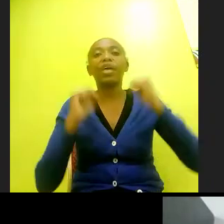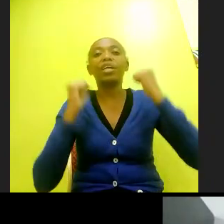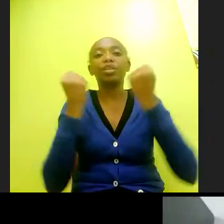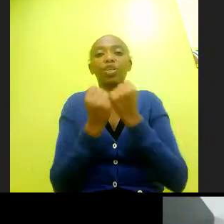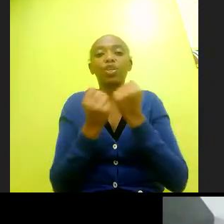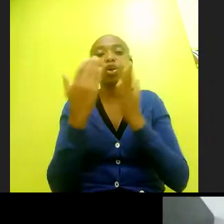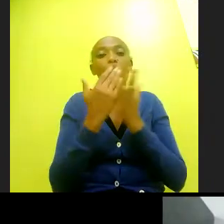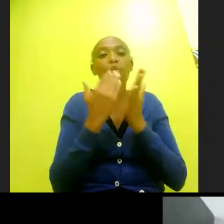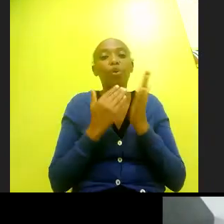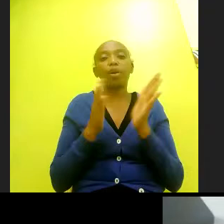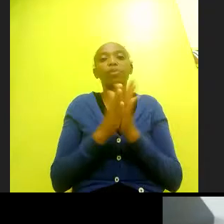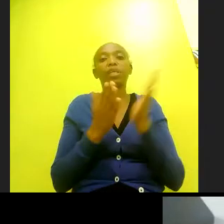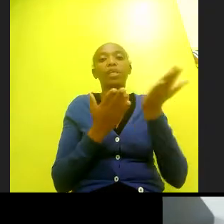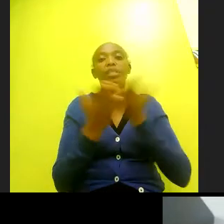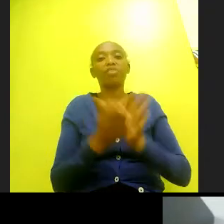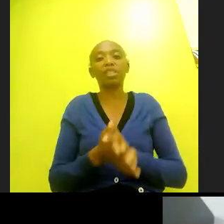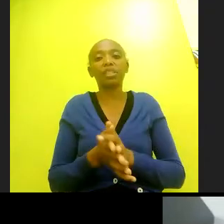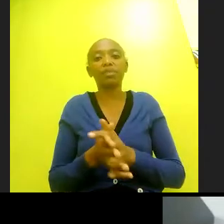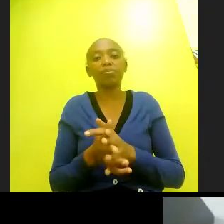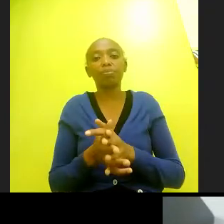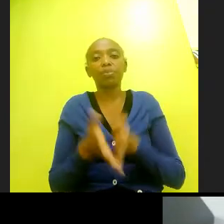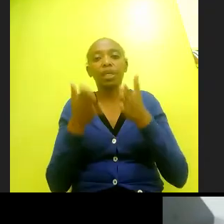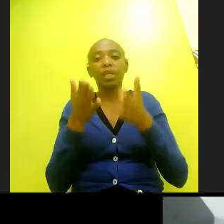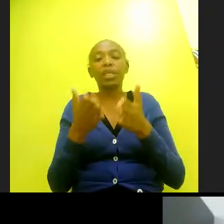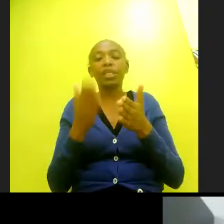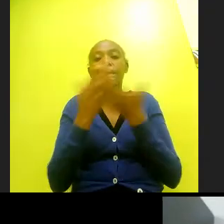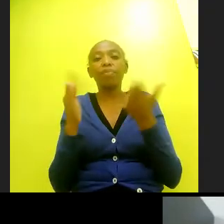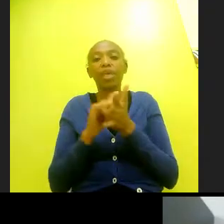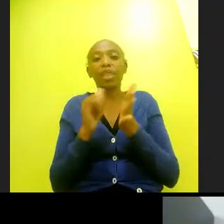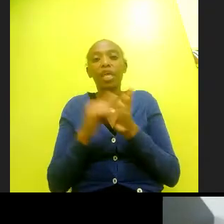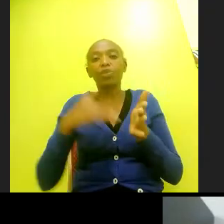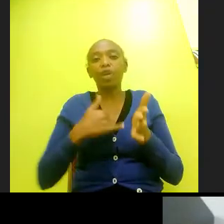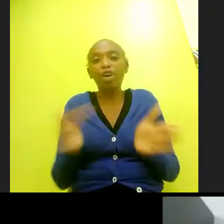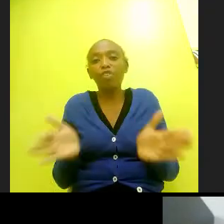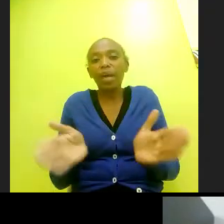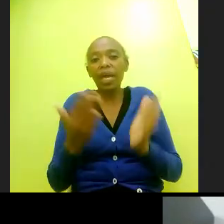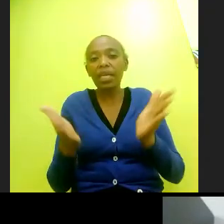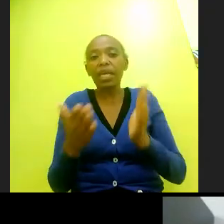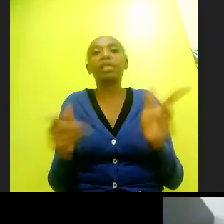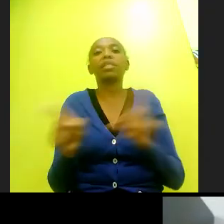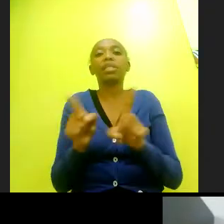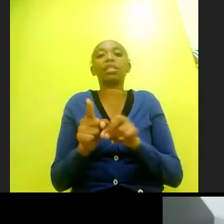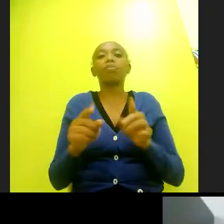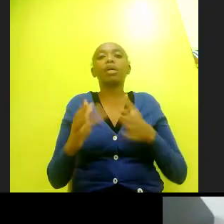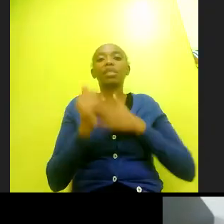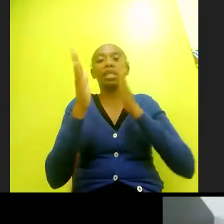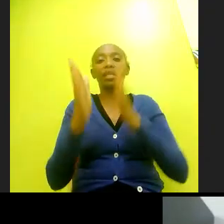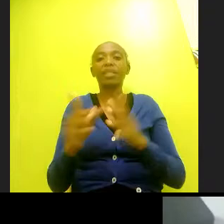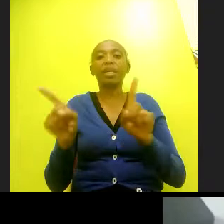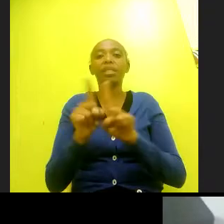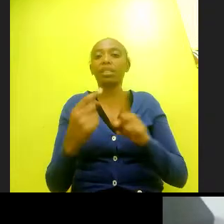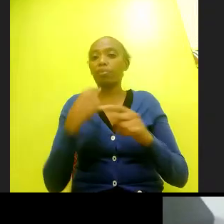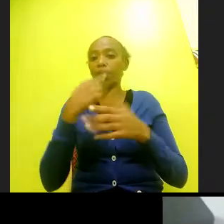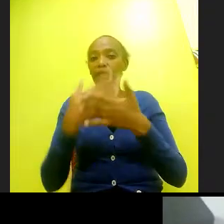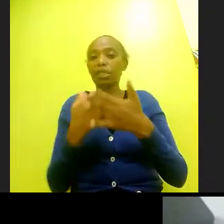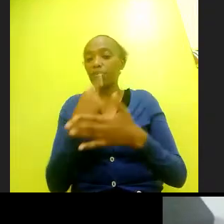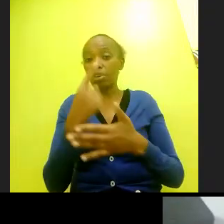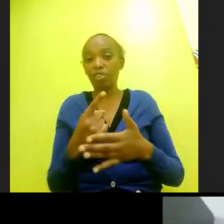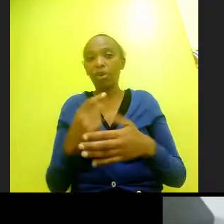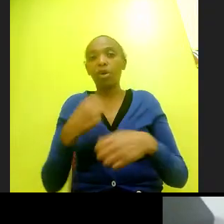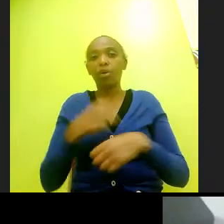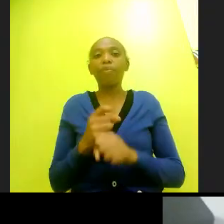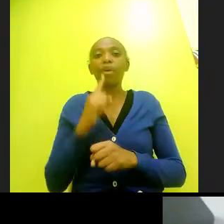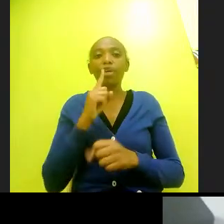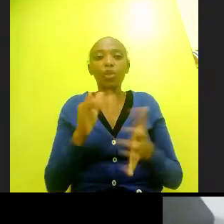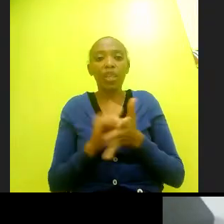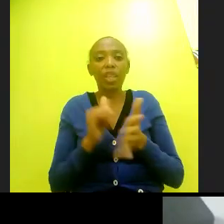and services. So this is something that we've pushed as co-leaders, as I mentioned. We really ensured that voices